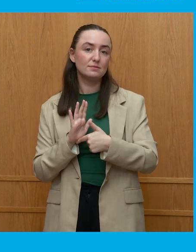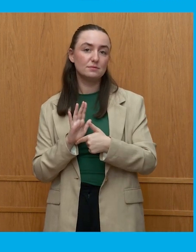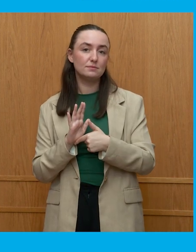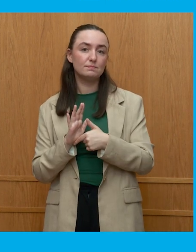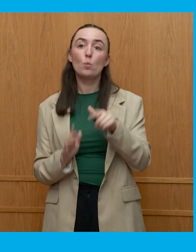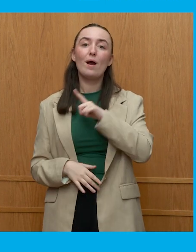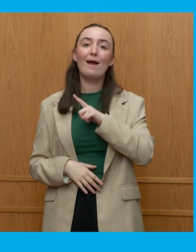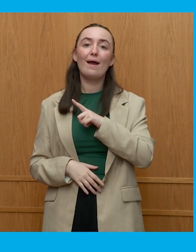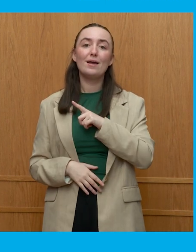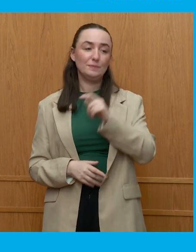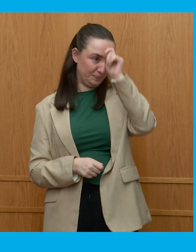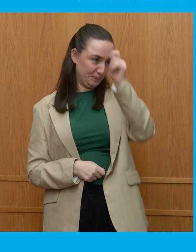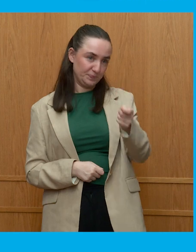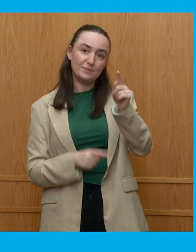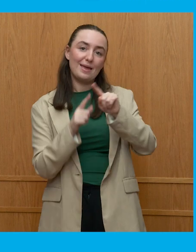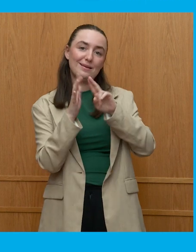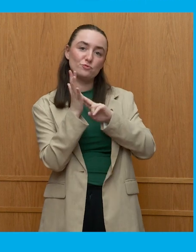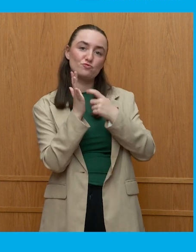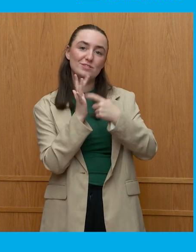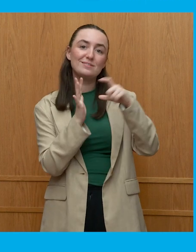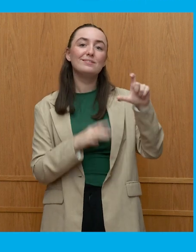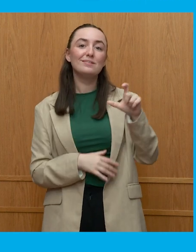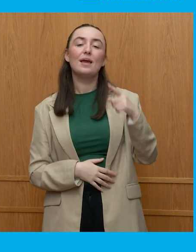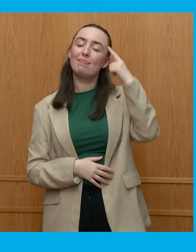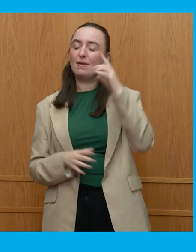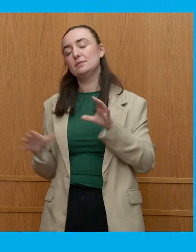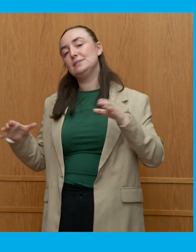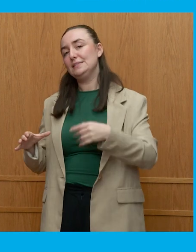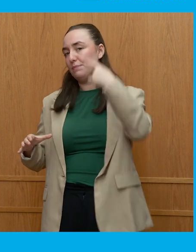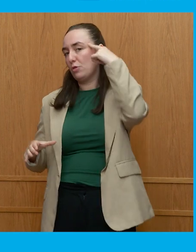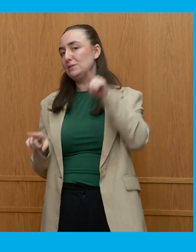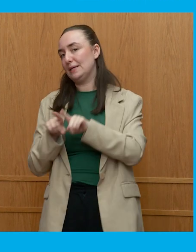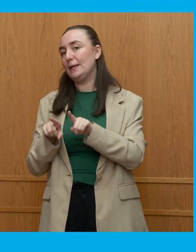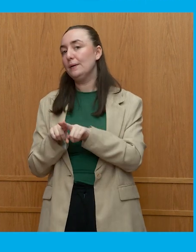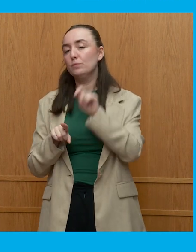Enrique. And I think that was the whole team thought that.